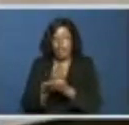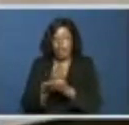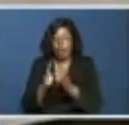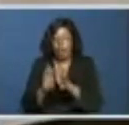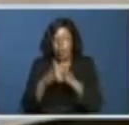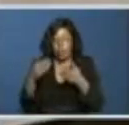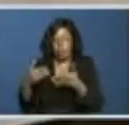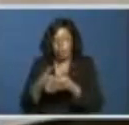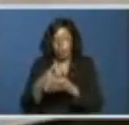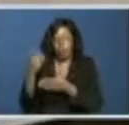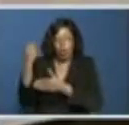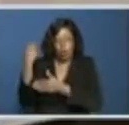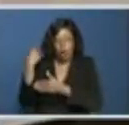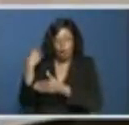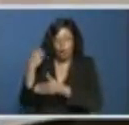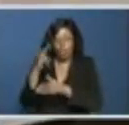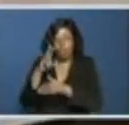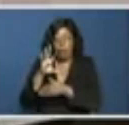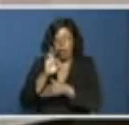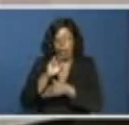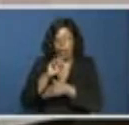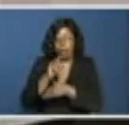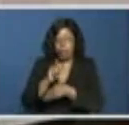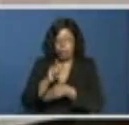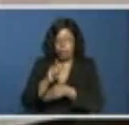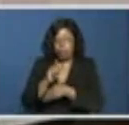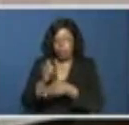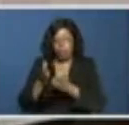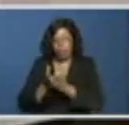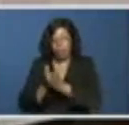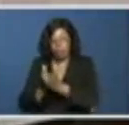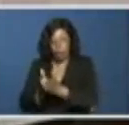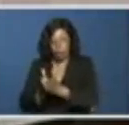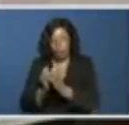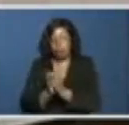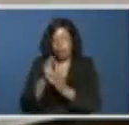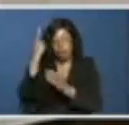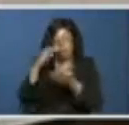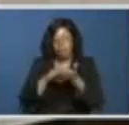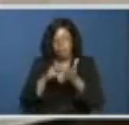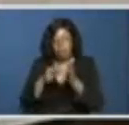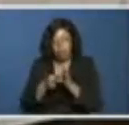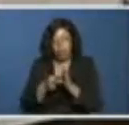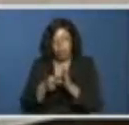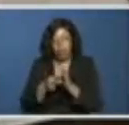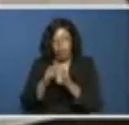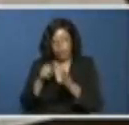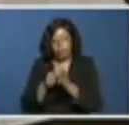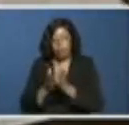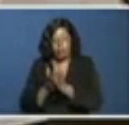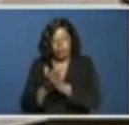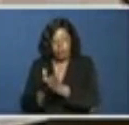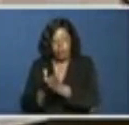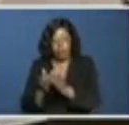office will be the commissioning of a 25-foot contender marine patrol craft. The purpose of the office and the commissioning of the marine patrol craft